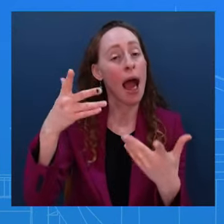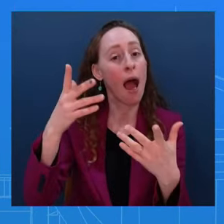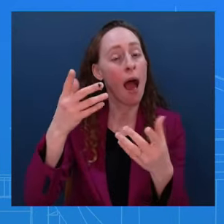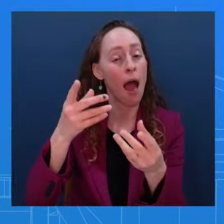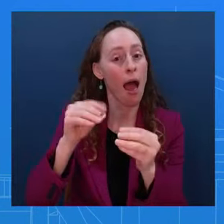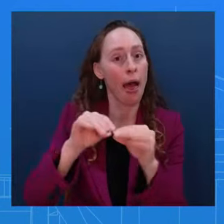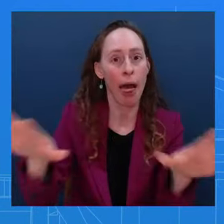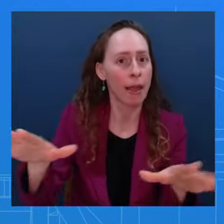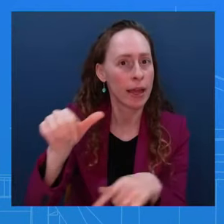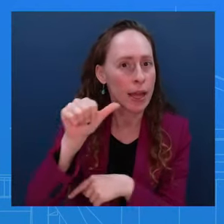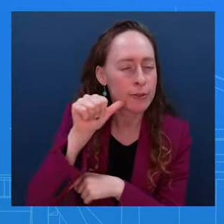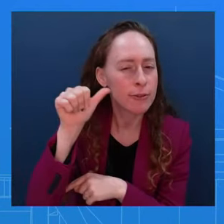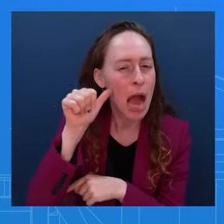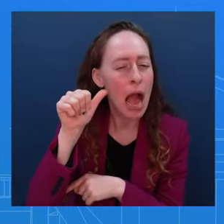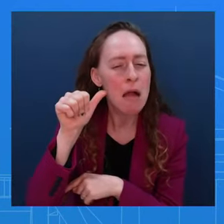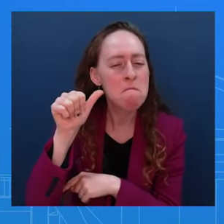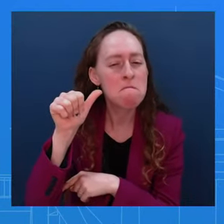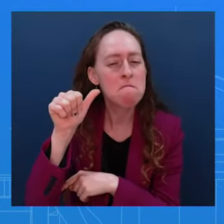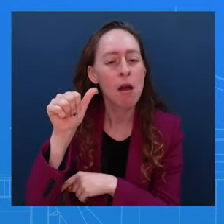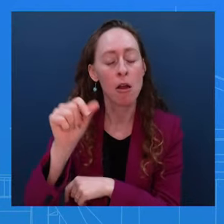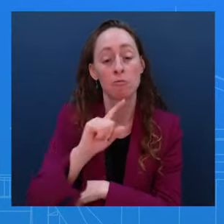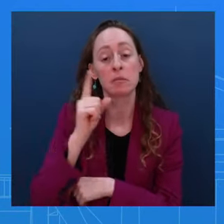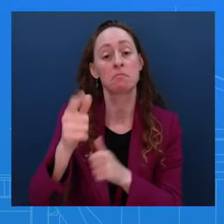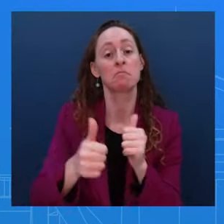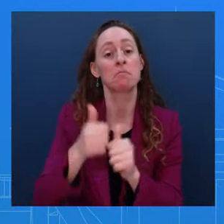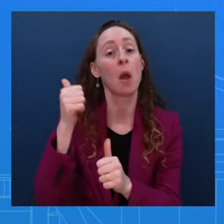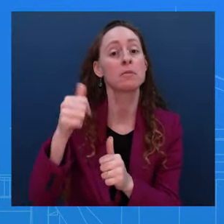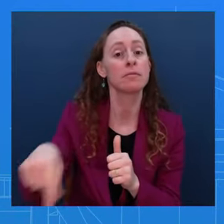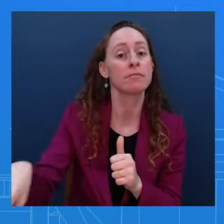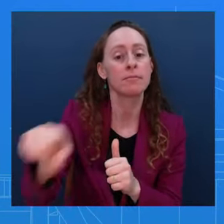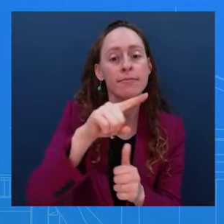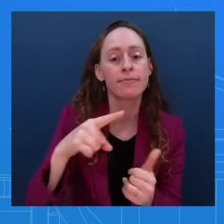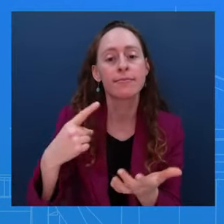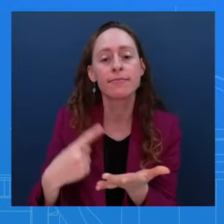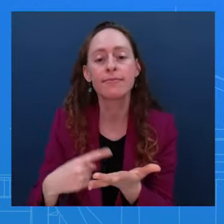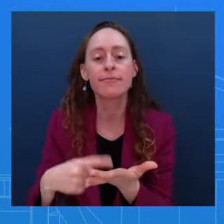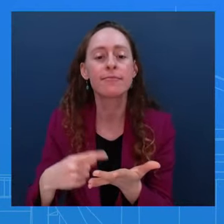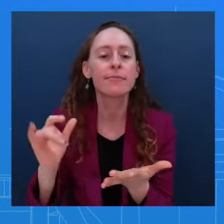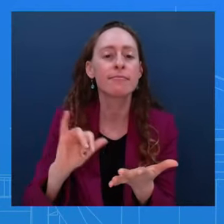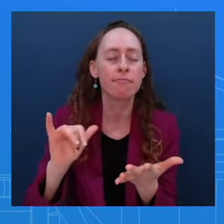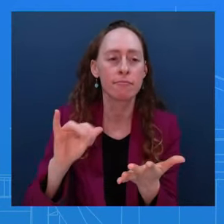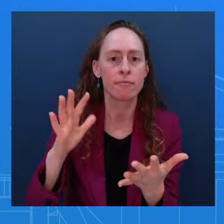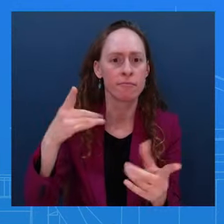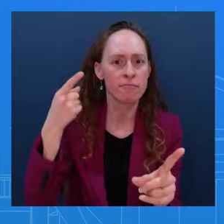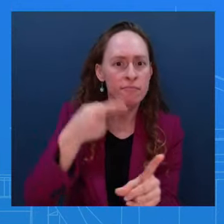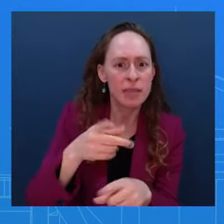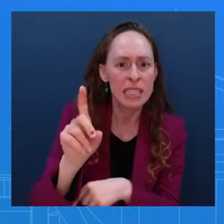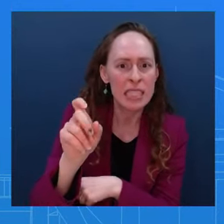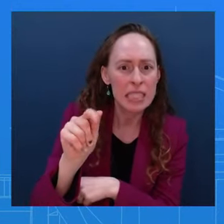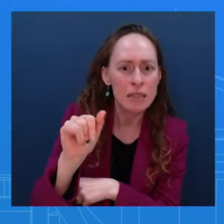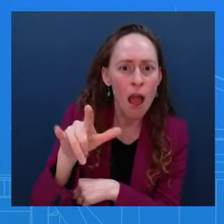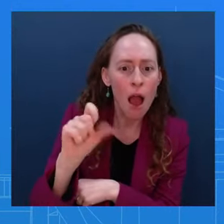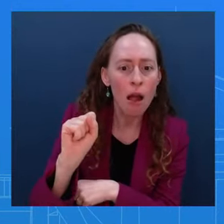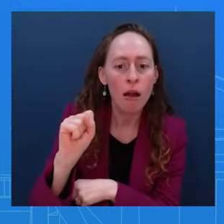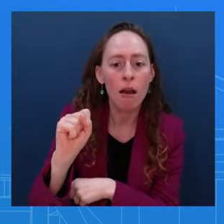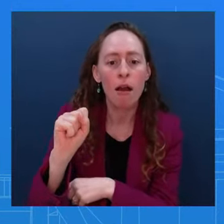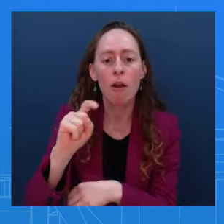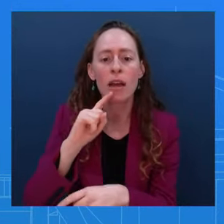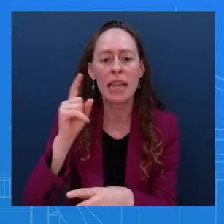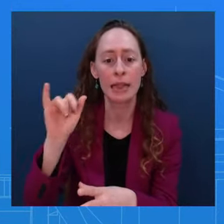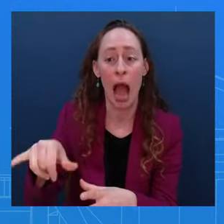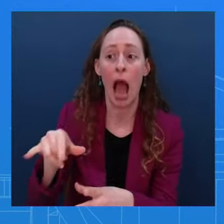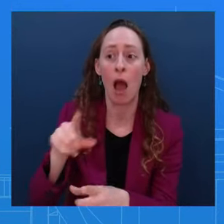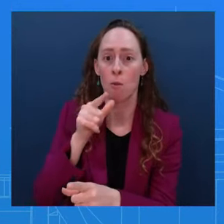reporting about the supposed alleged details of this capability came from anonymous officials. Thank you so much, Adam. Yeah, thank you. Appreciate